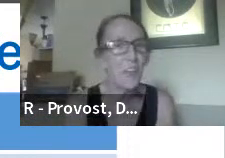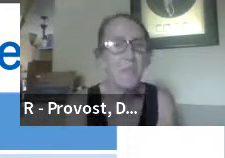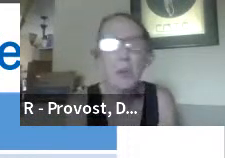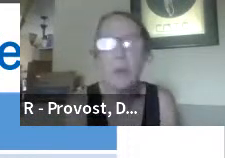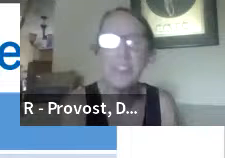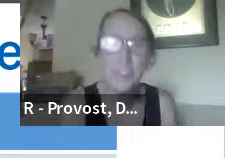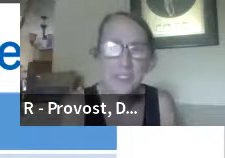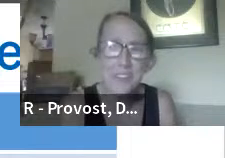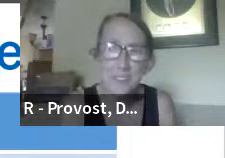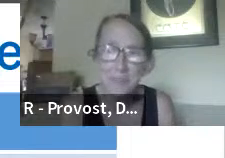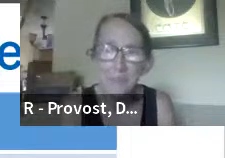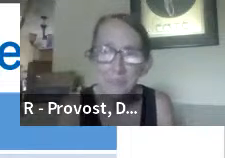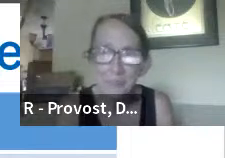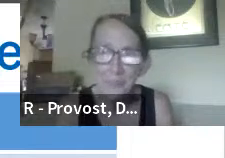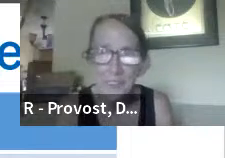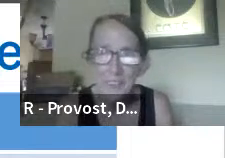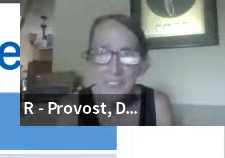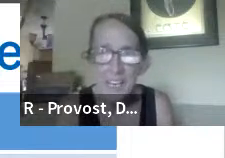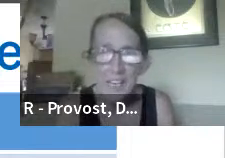think I still have more questions.